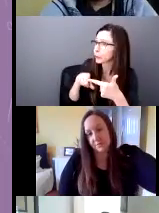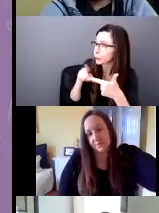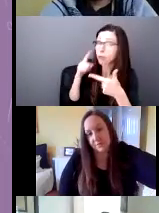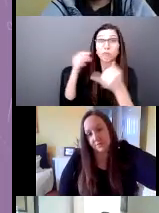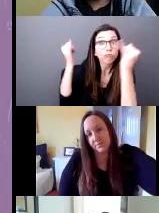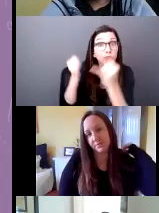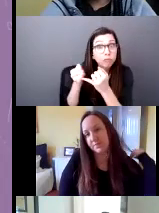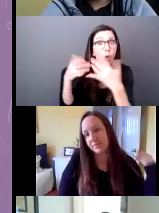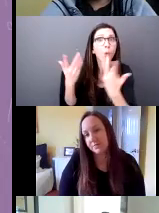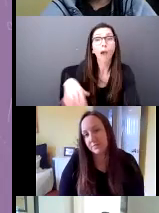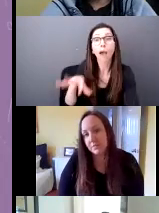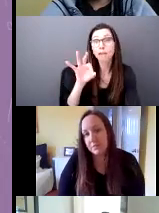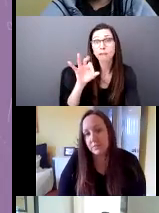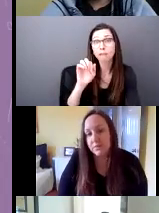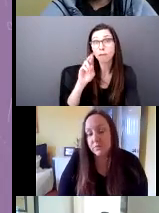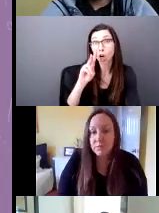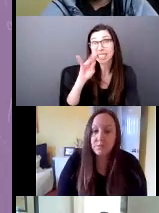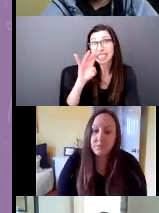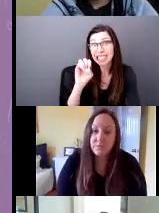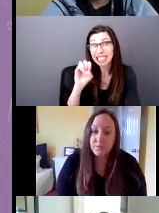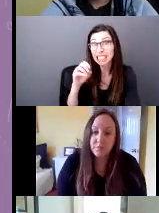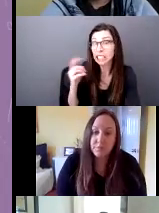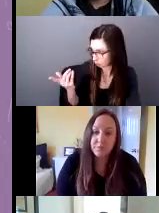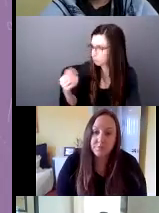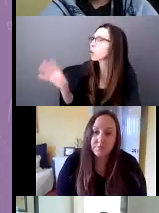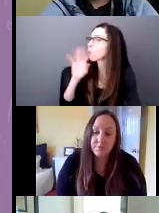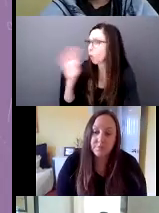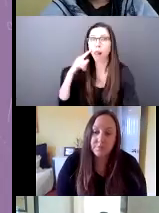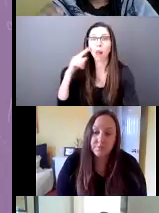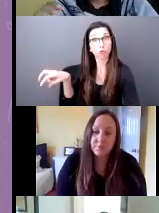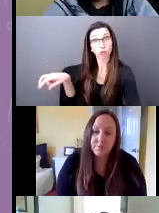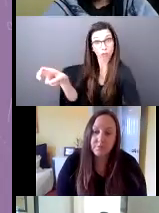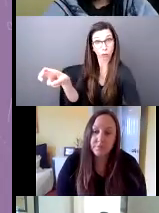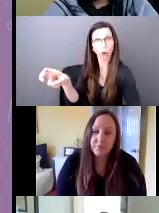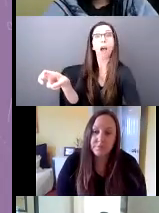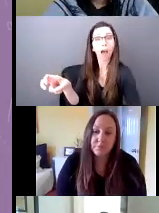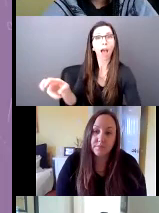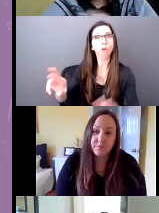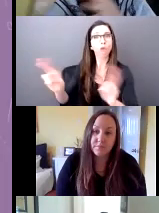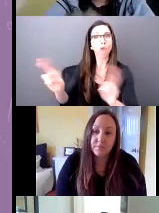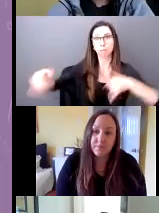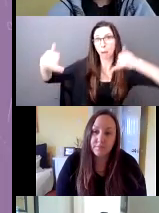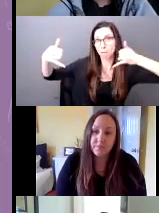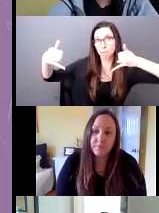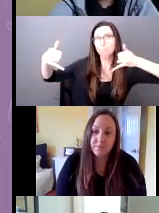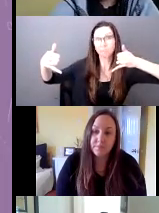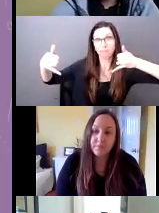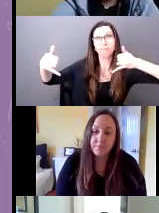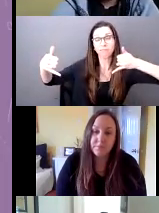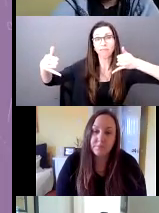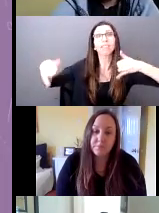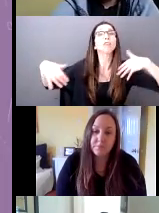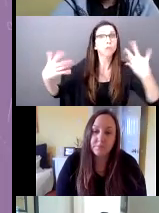an interpreter using language line. And then we will tell the interpreter just to tell the woman where